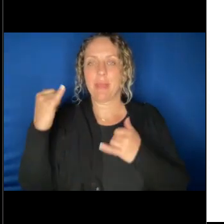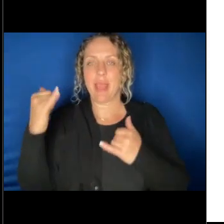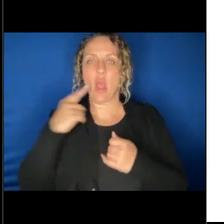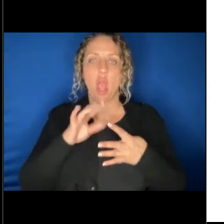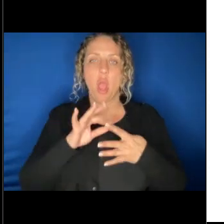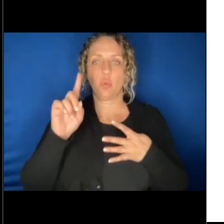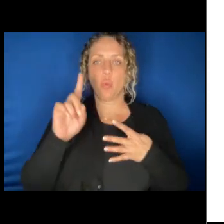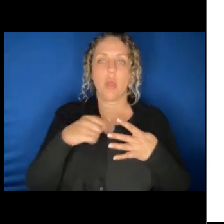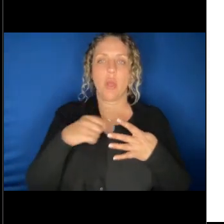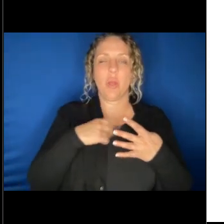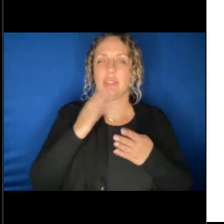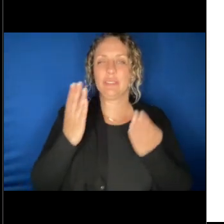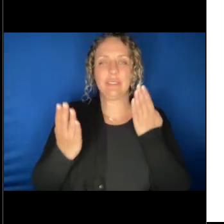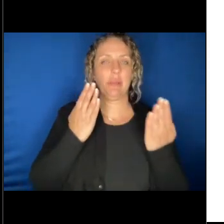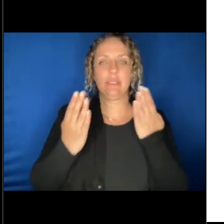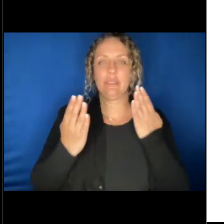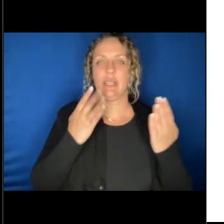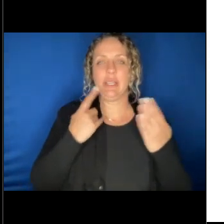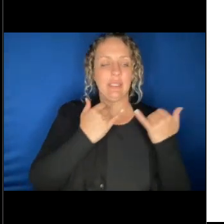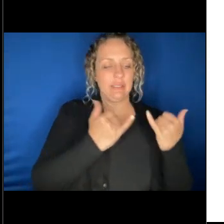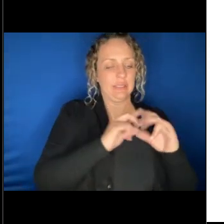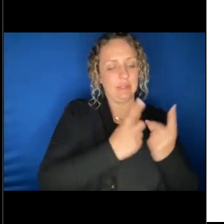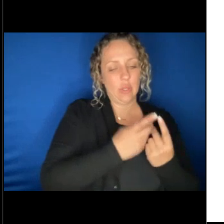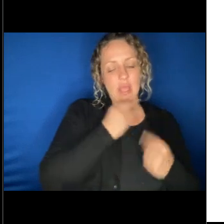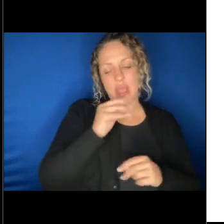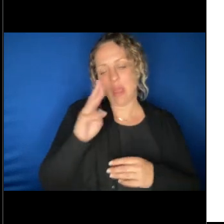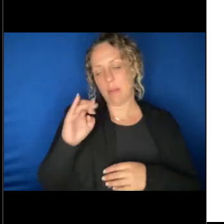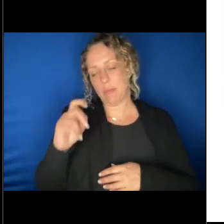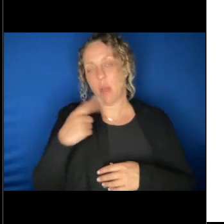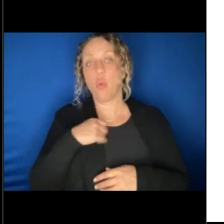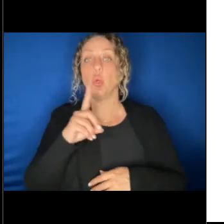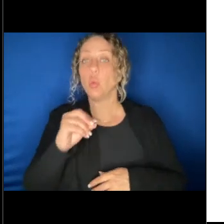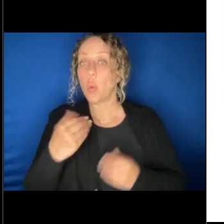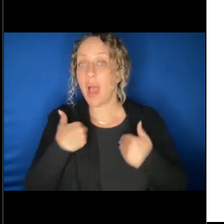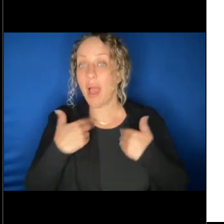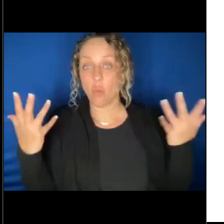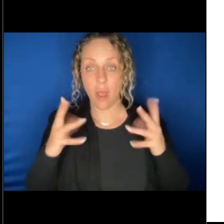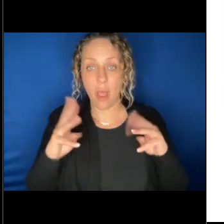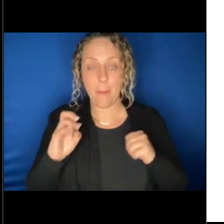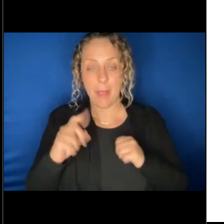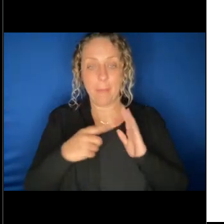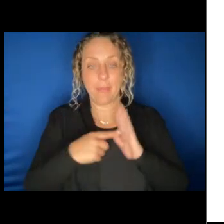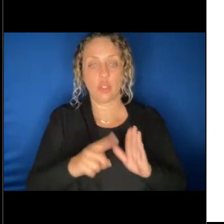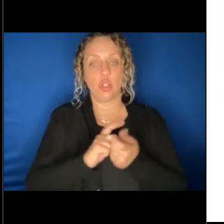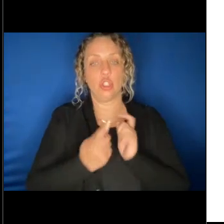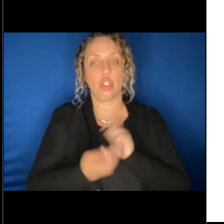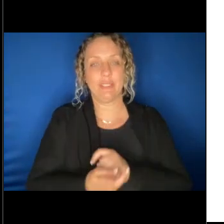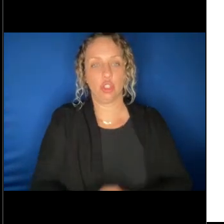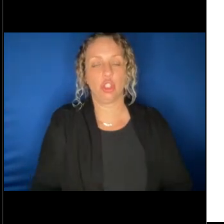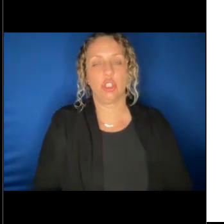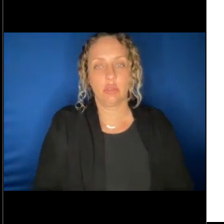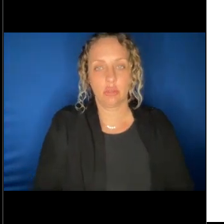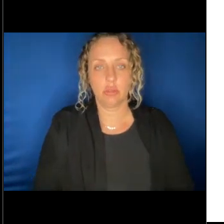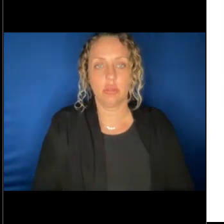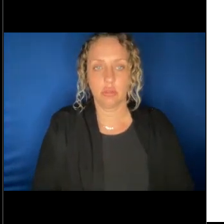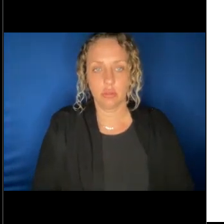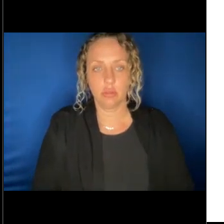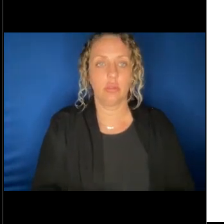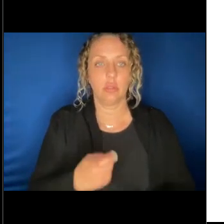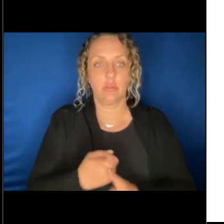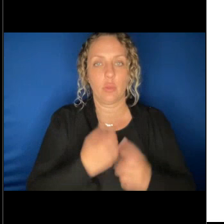a side-by-side of the existing districts and the map. What we do have is a map that shows the changes from the existing districts